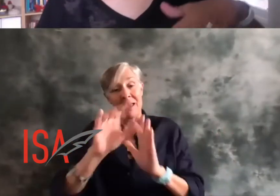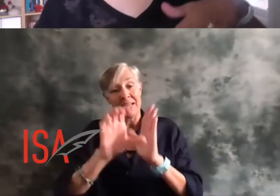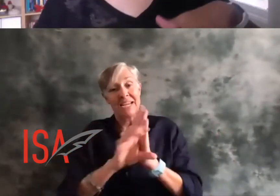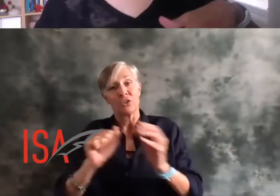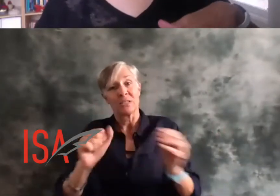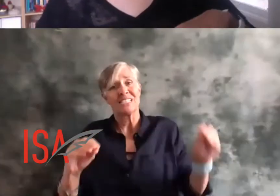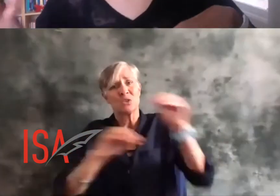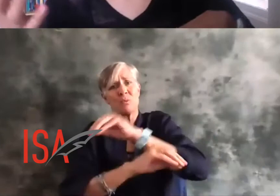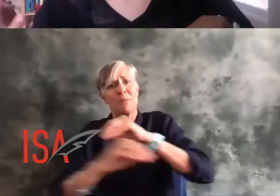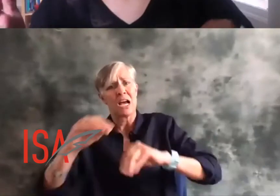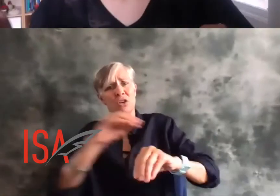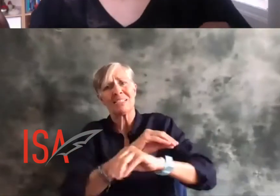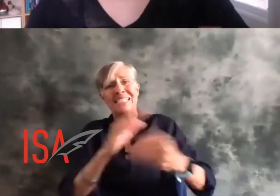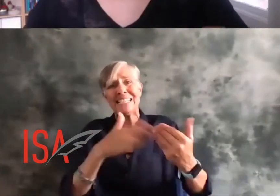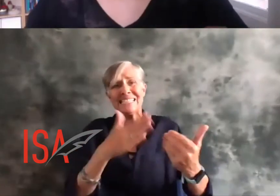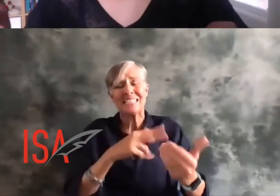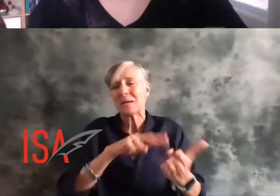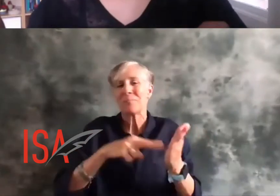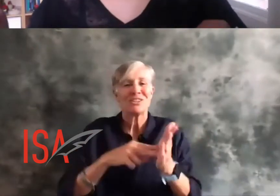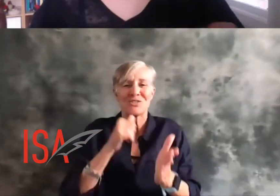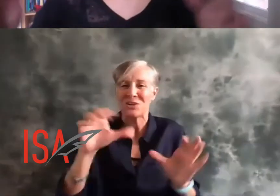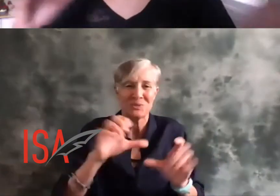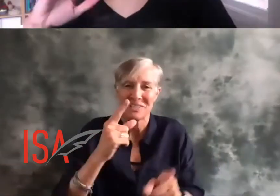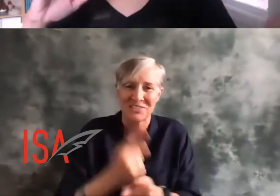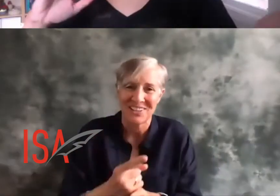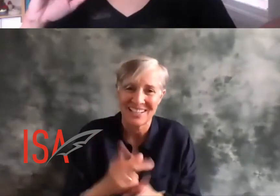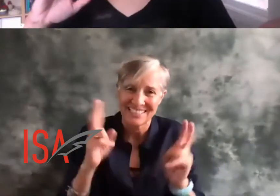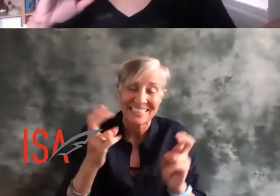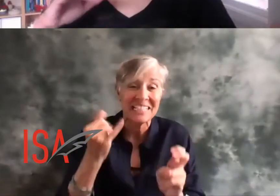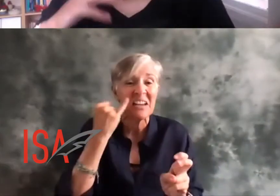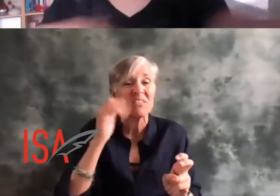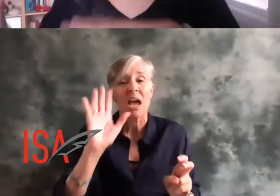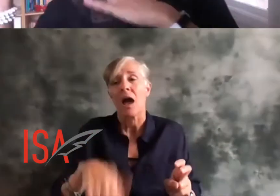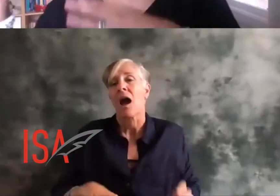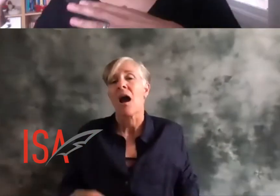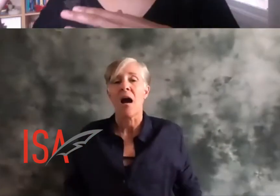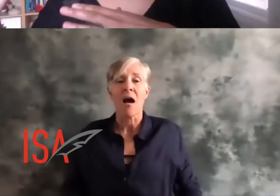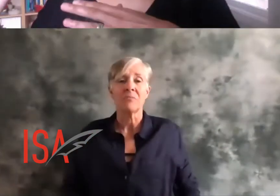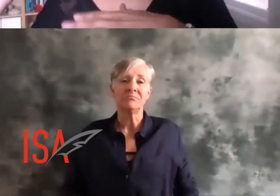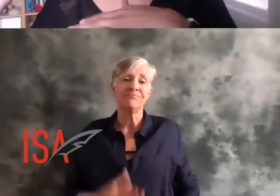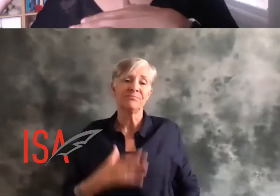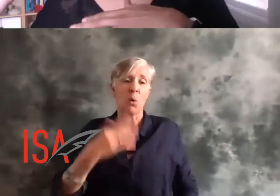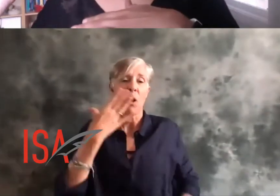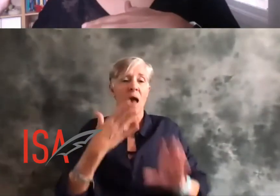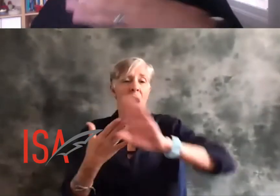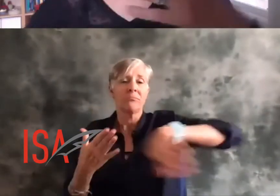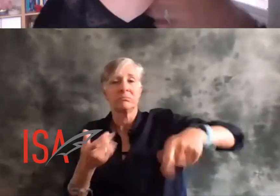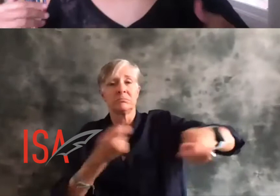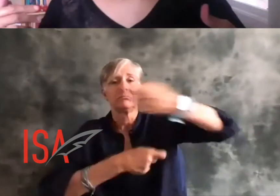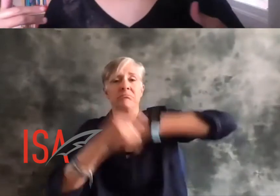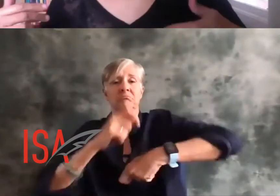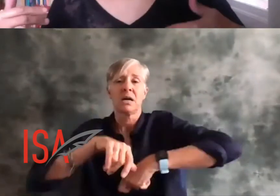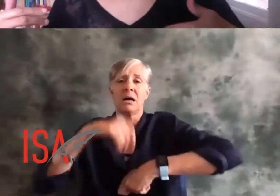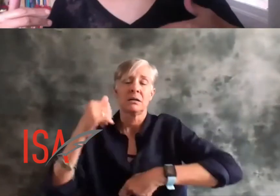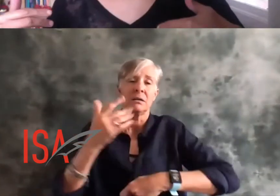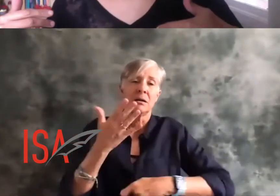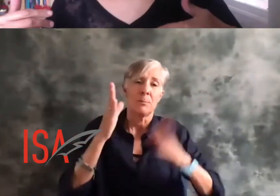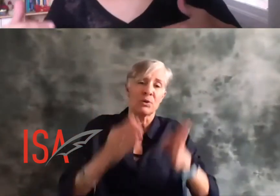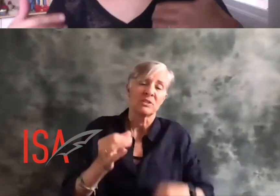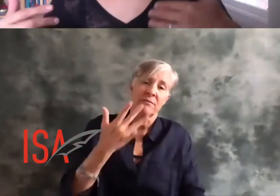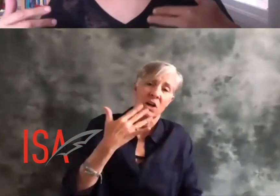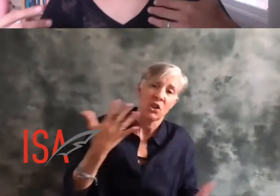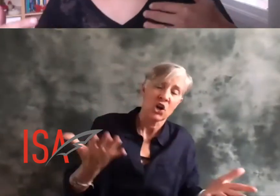kind of not doing it right. Is what I'm saying, right? If they can just be like tossed out for another actor without a full